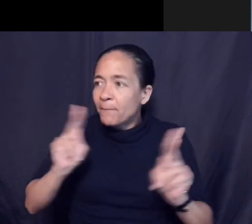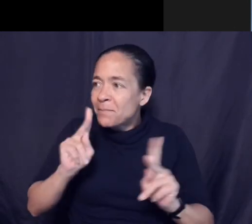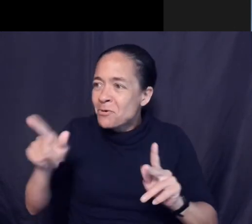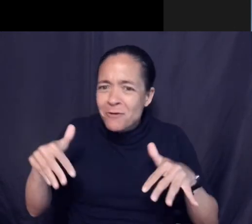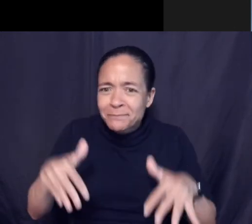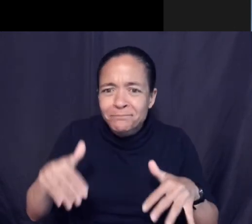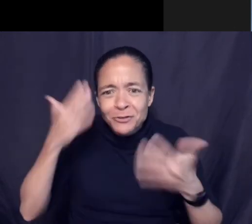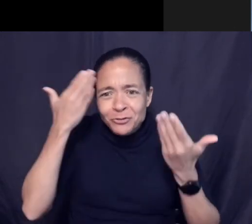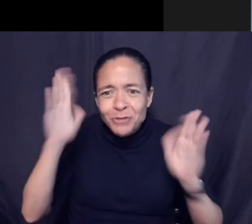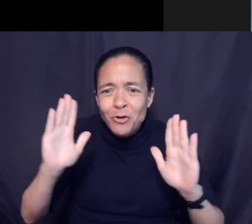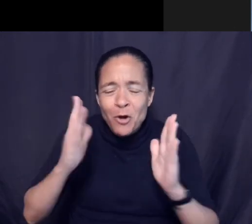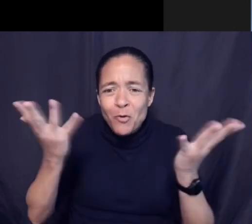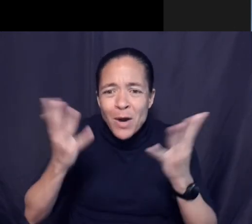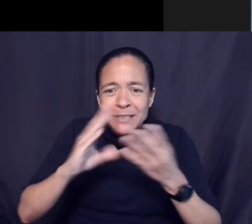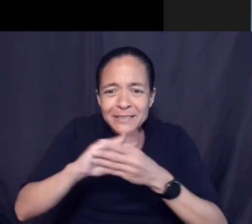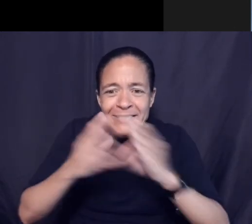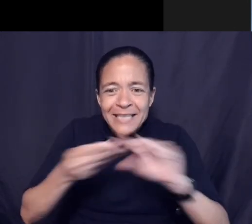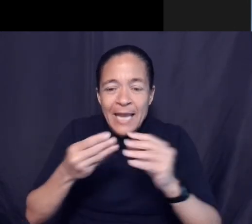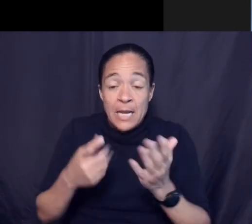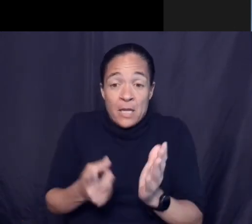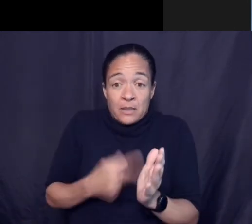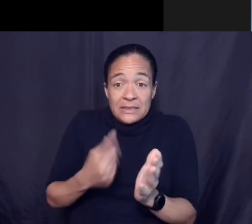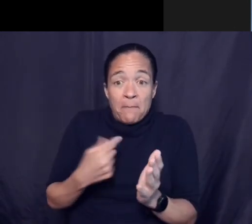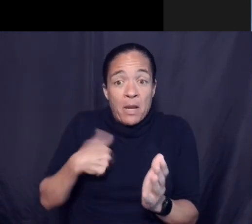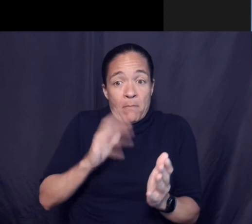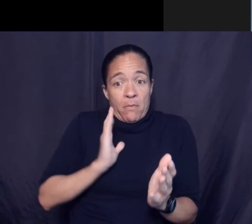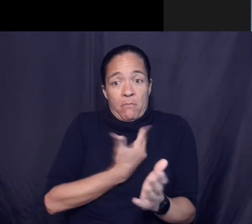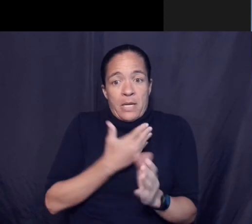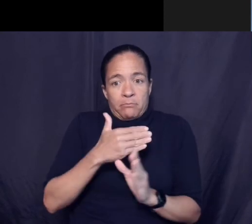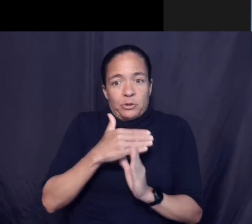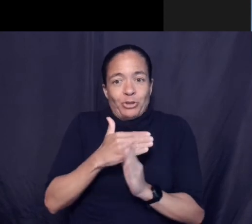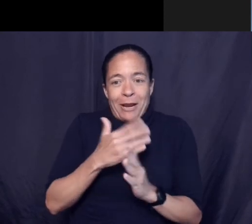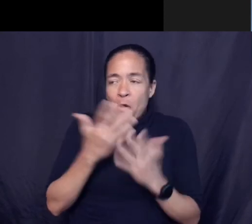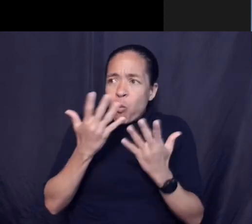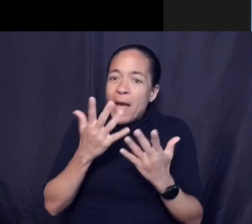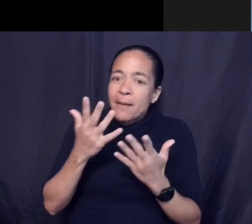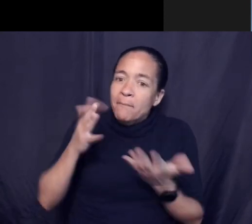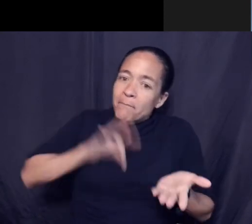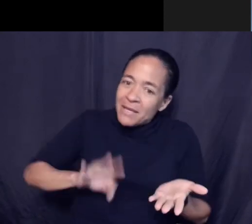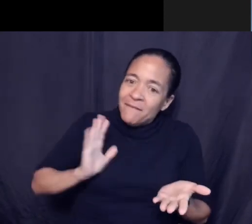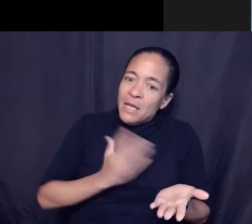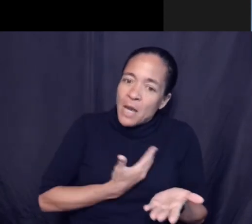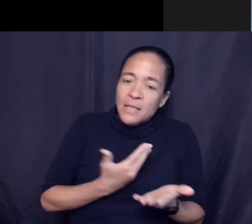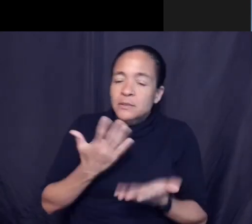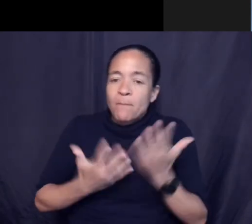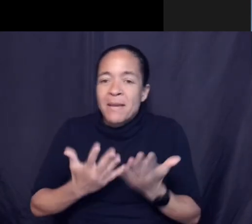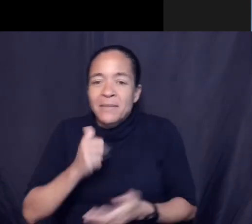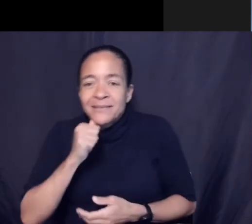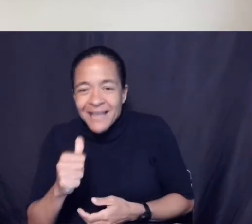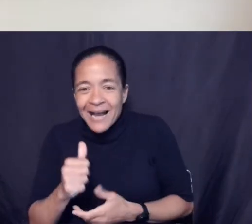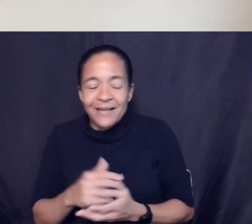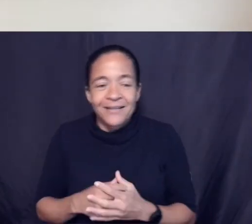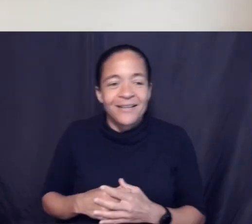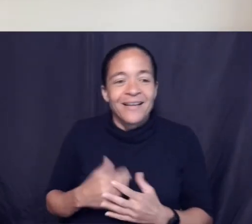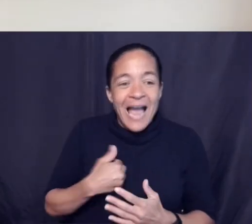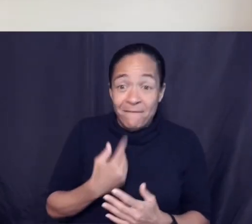this happens. And so sometimes people can learn a little bit from us as to what is helpful and maybe what is not.